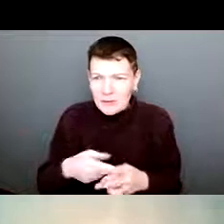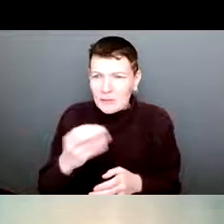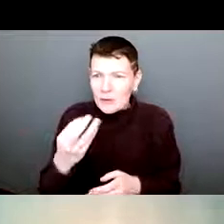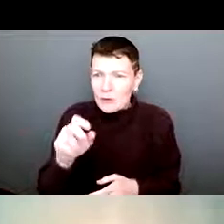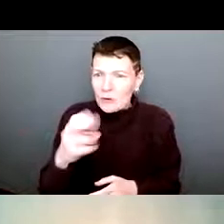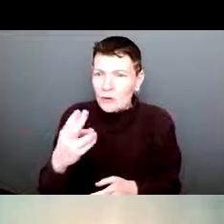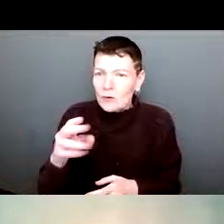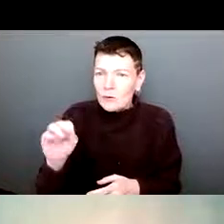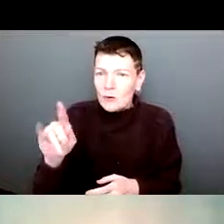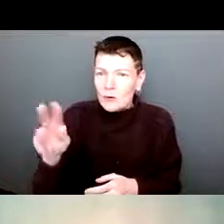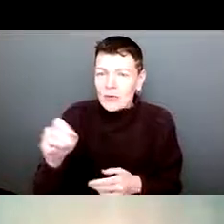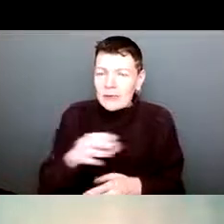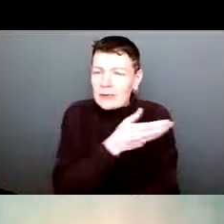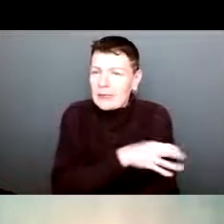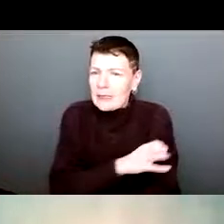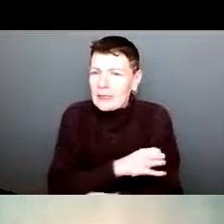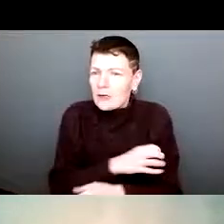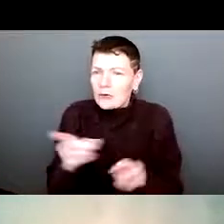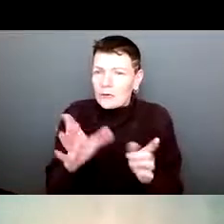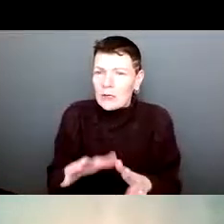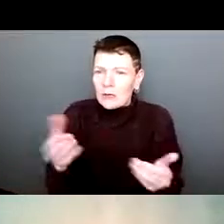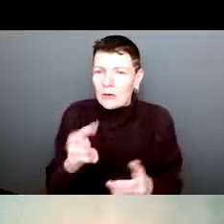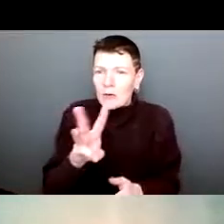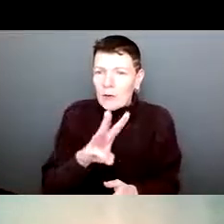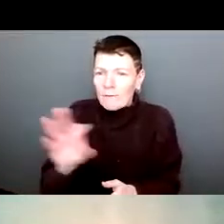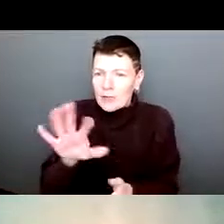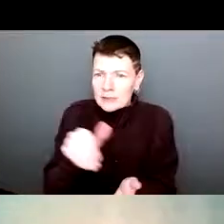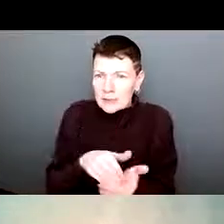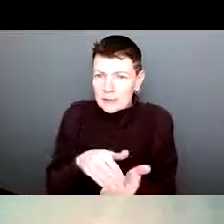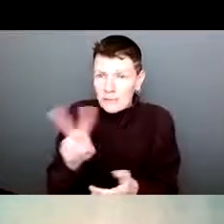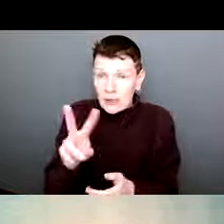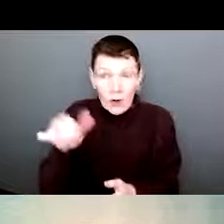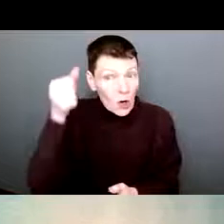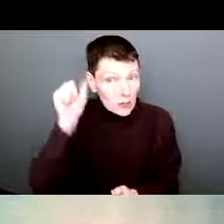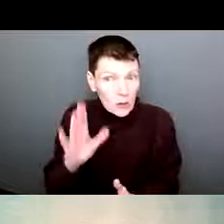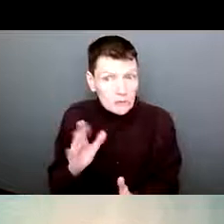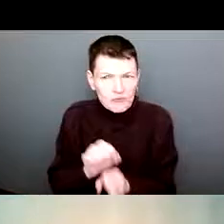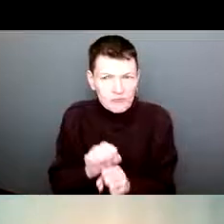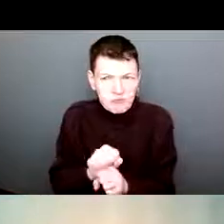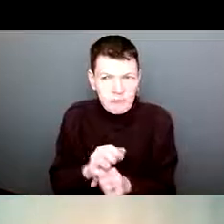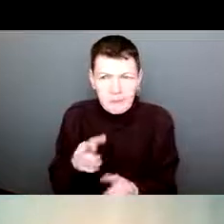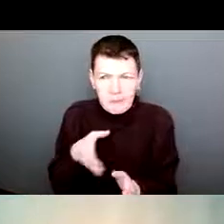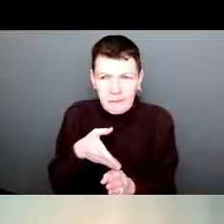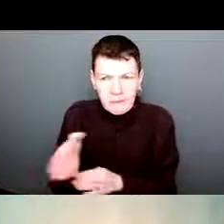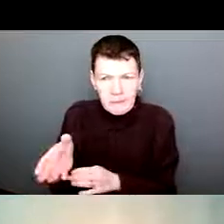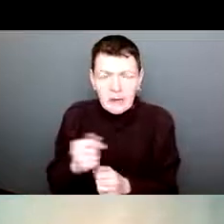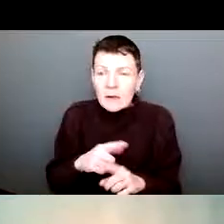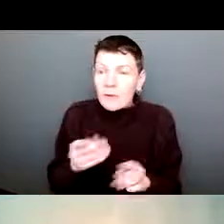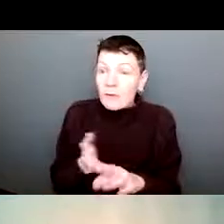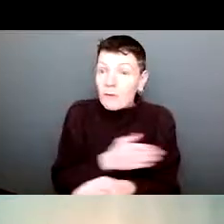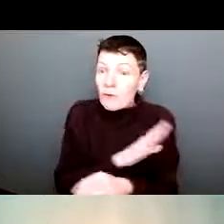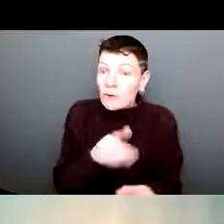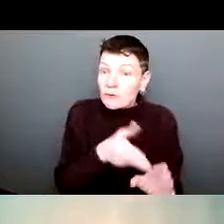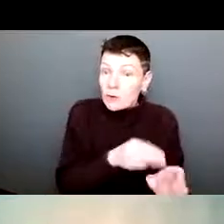clinical director here at Wavefront Centre in Vancouver. So I'm an audiologist, but prior to joining Wavefront, I spent